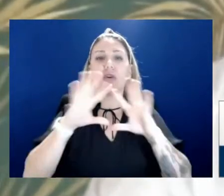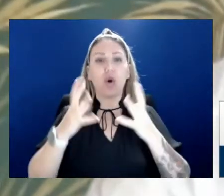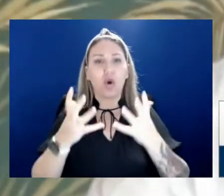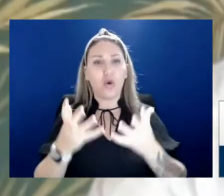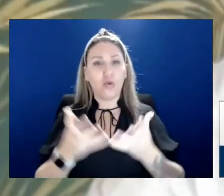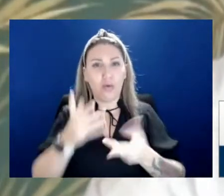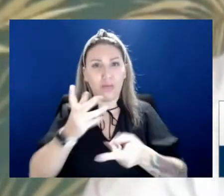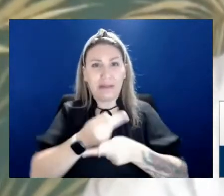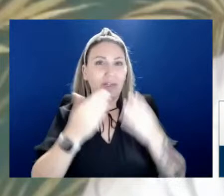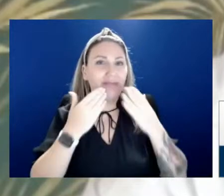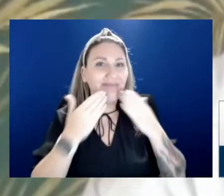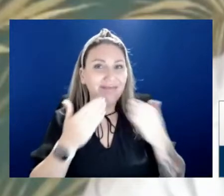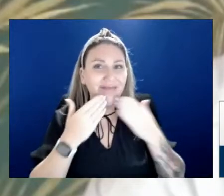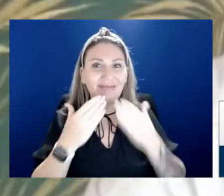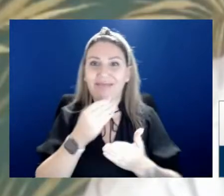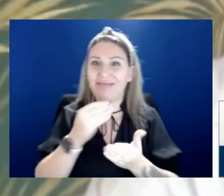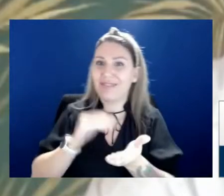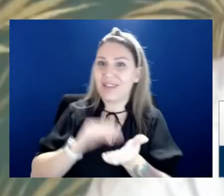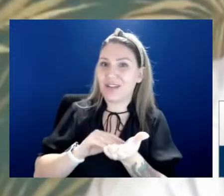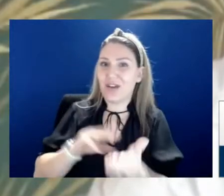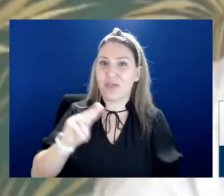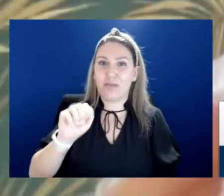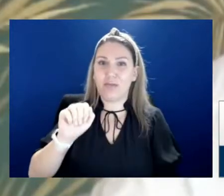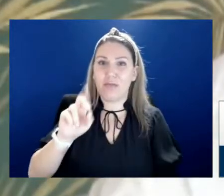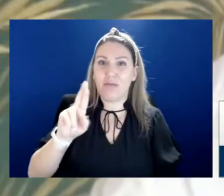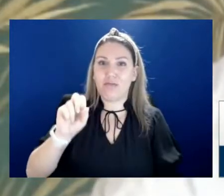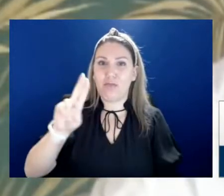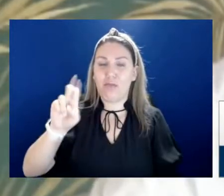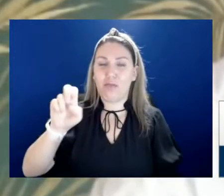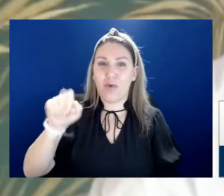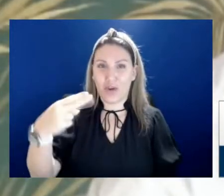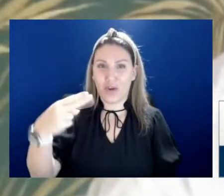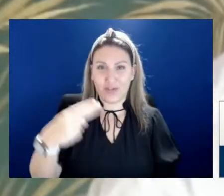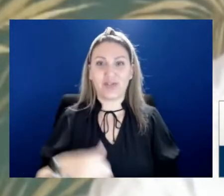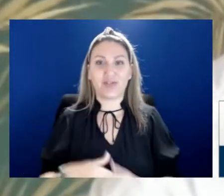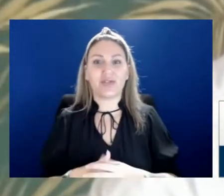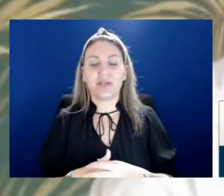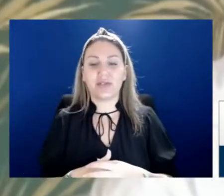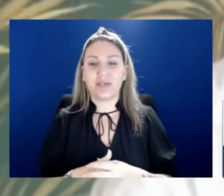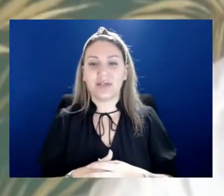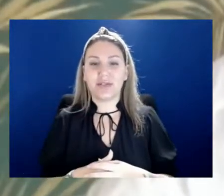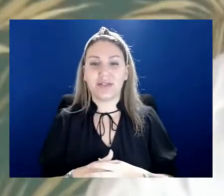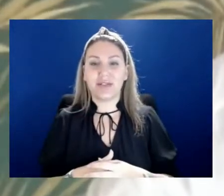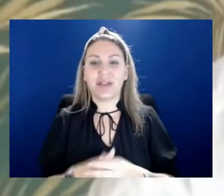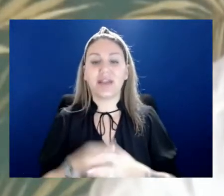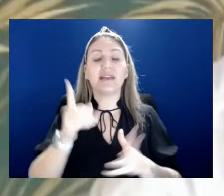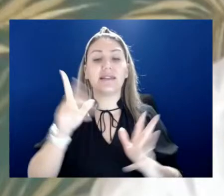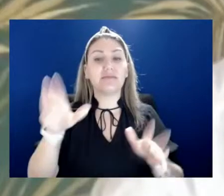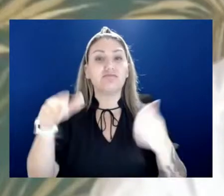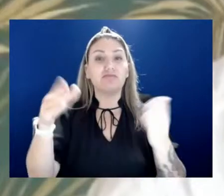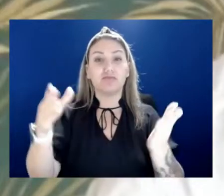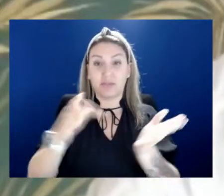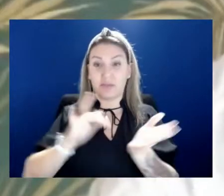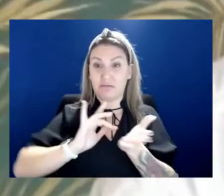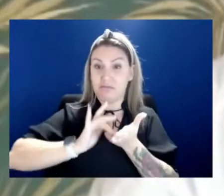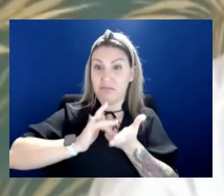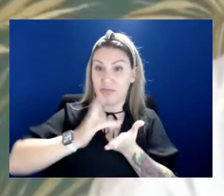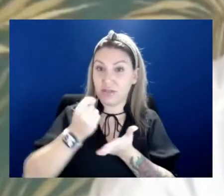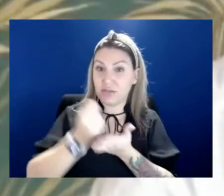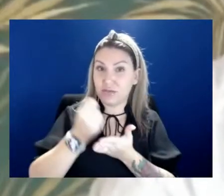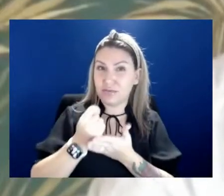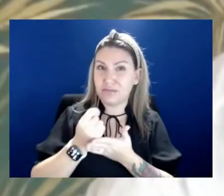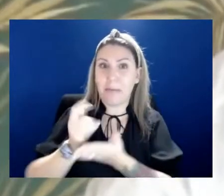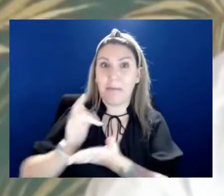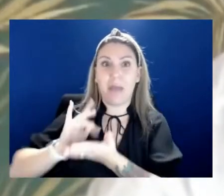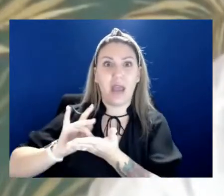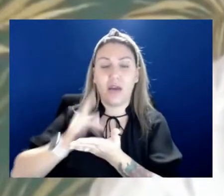and Dr. Mosh, because we contact with him and he provide medical treatment and medicine